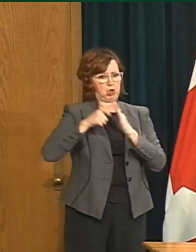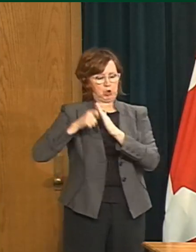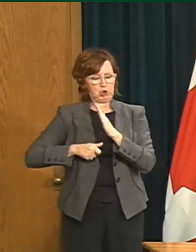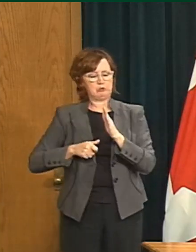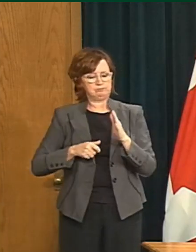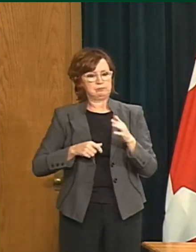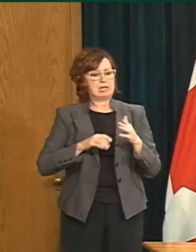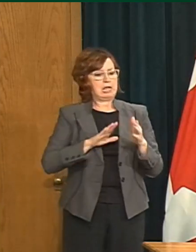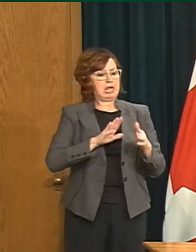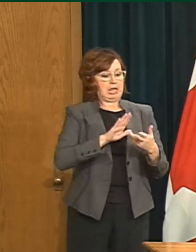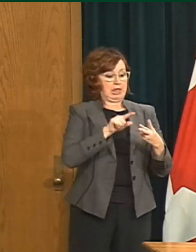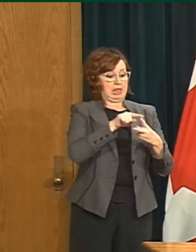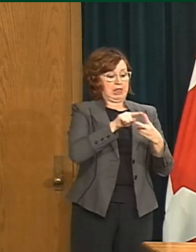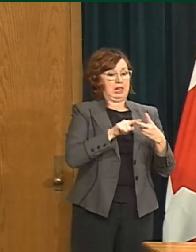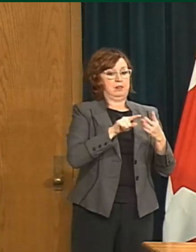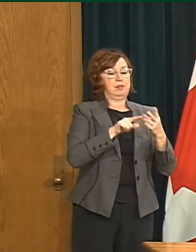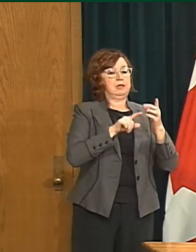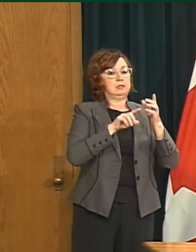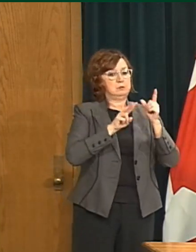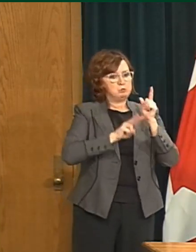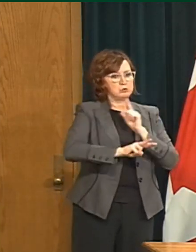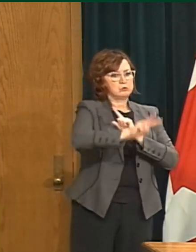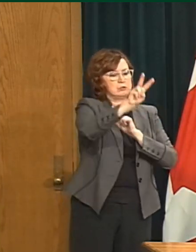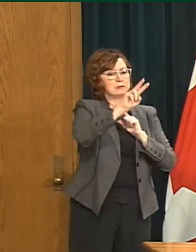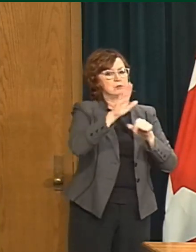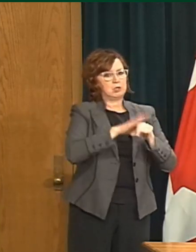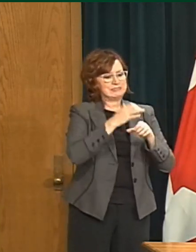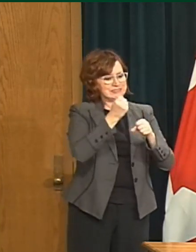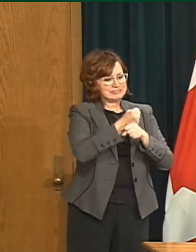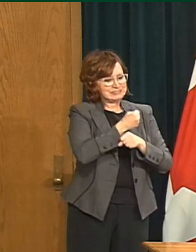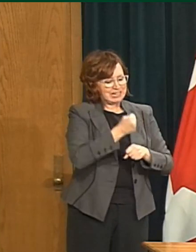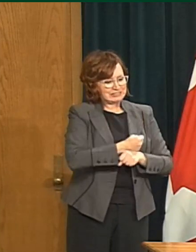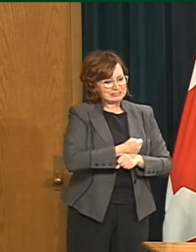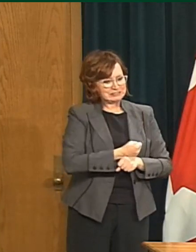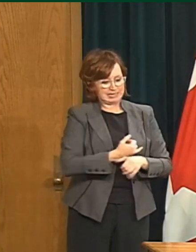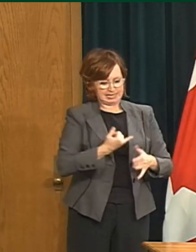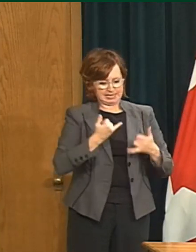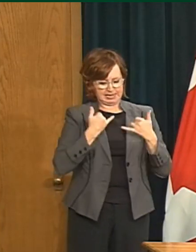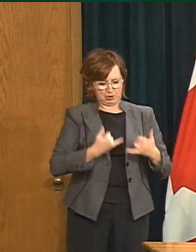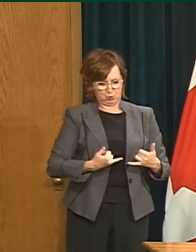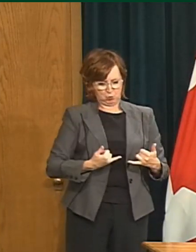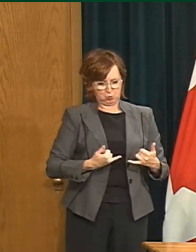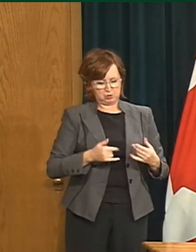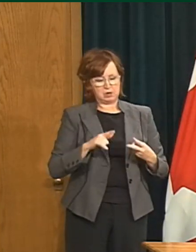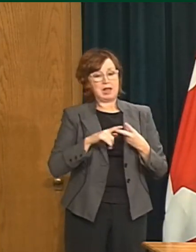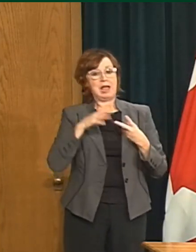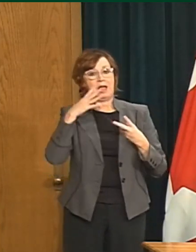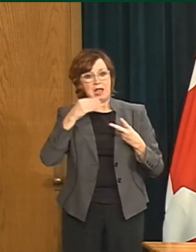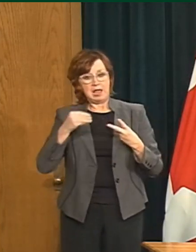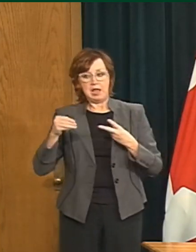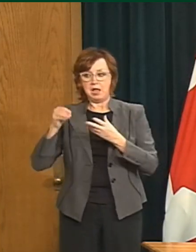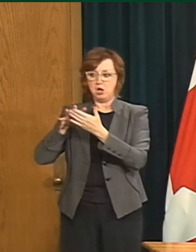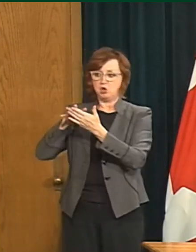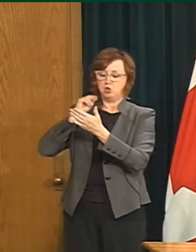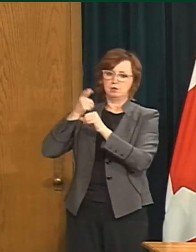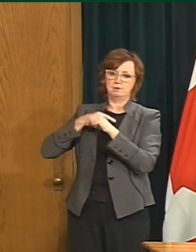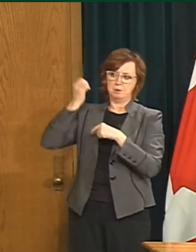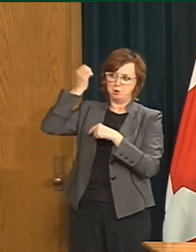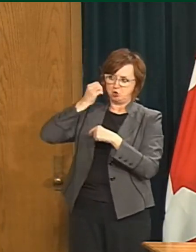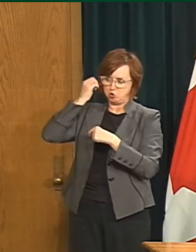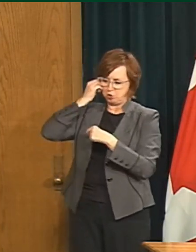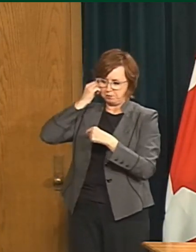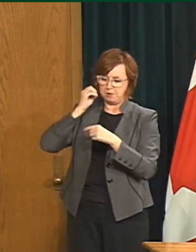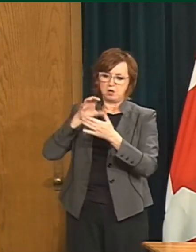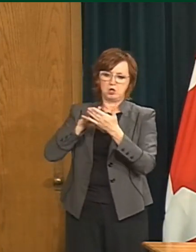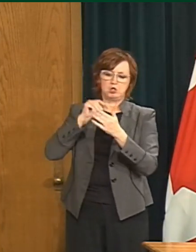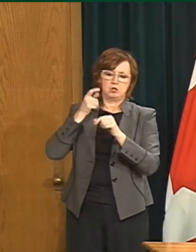projections based on data available today, aggregated from various sources, including Europe, which does show a peak